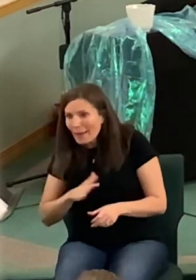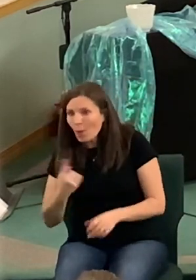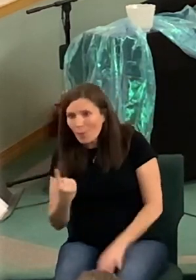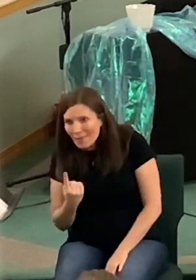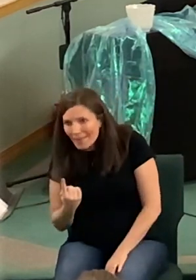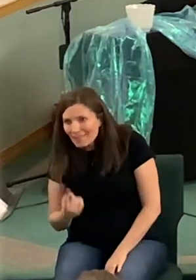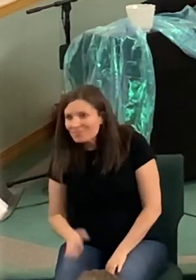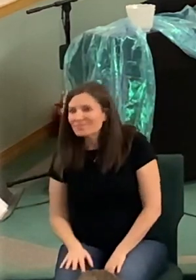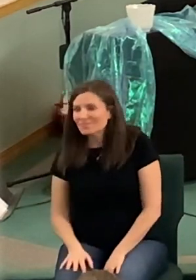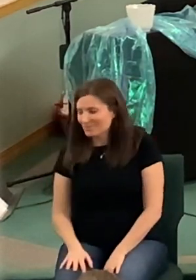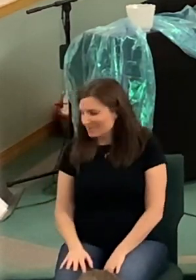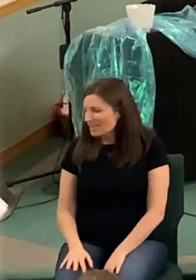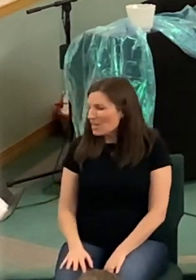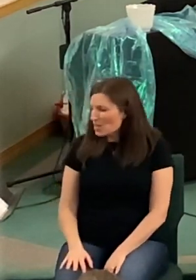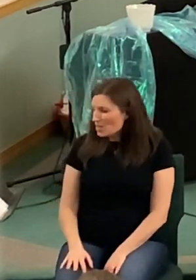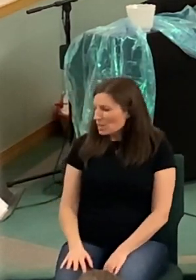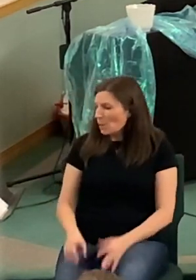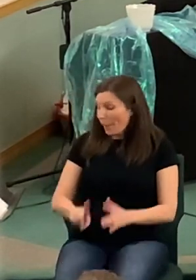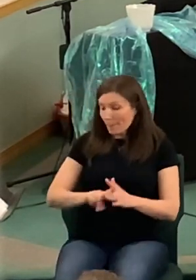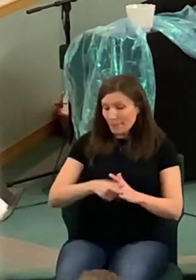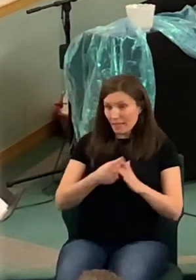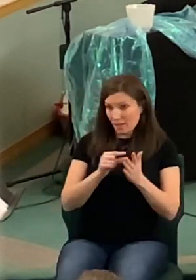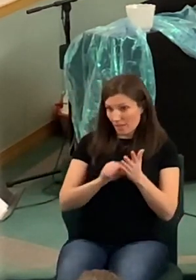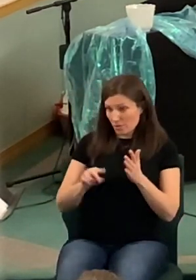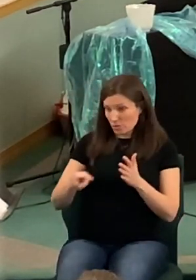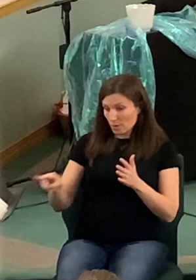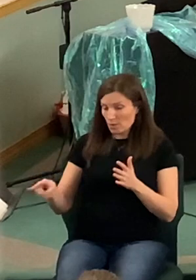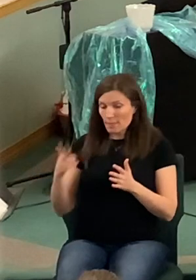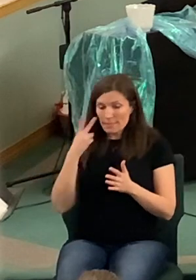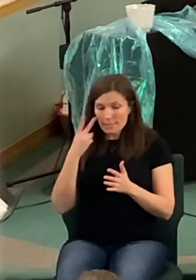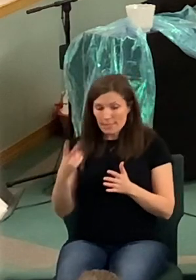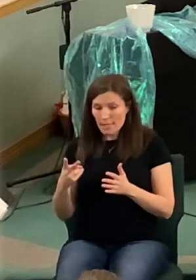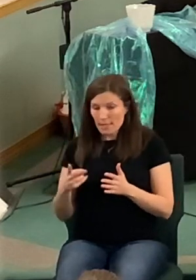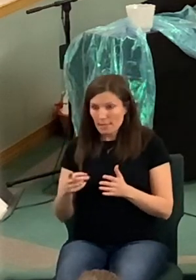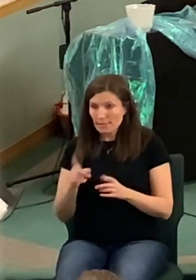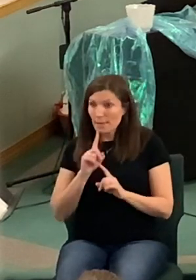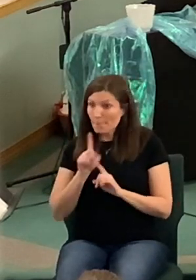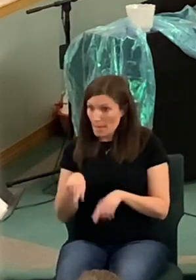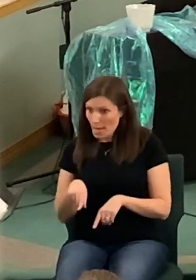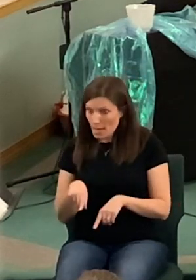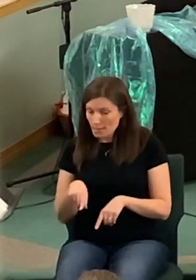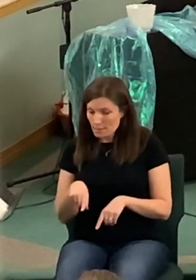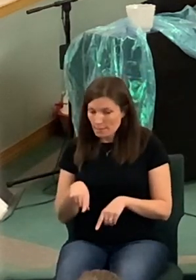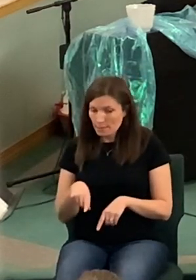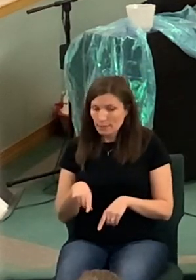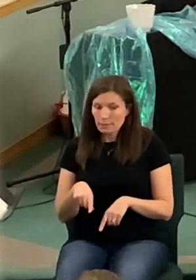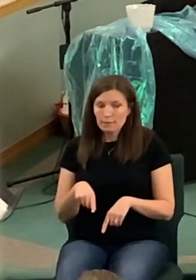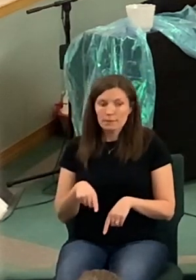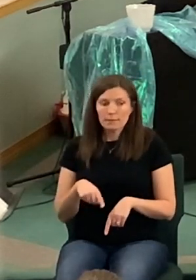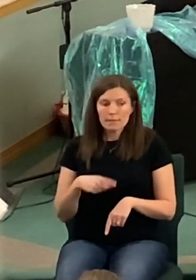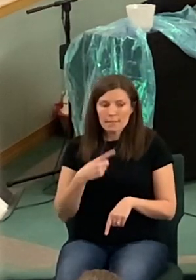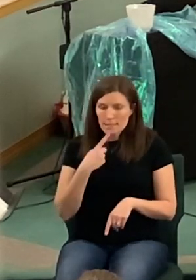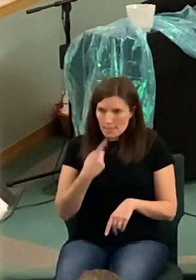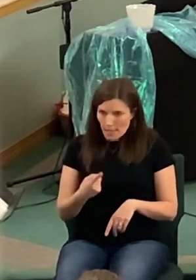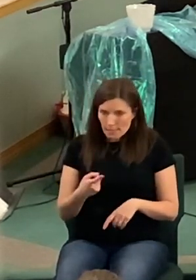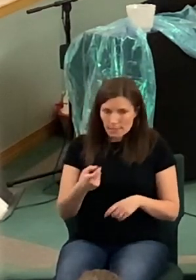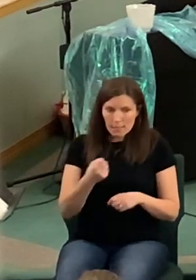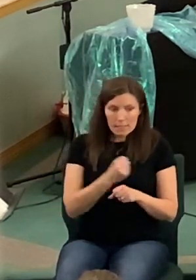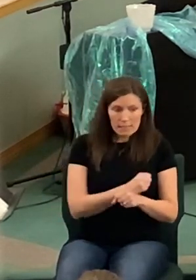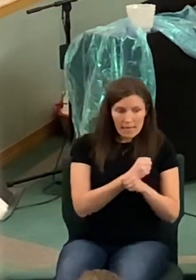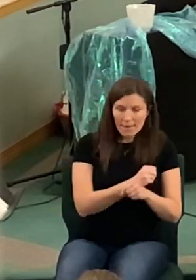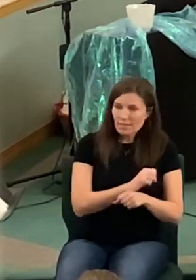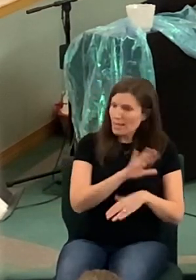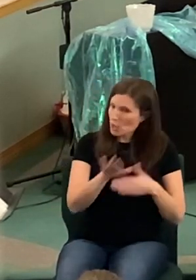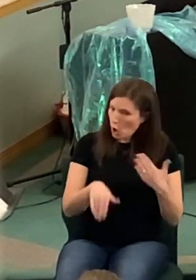So here at the beginning of verse 22, we see this command that's pretty basic. Slaves, in all things,